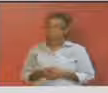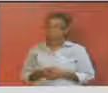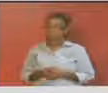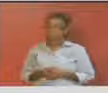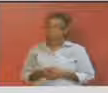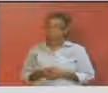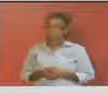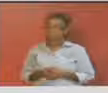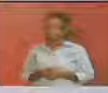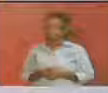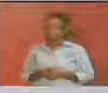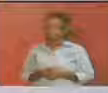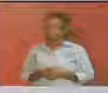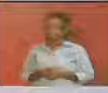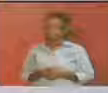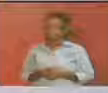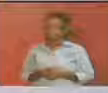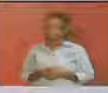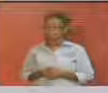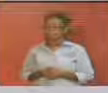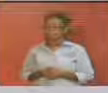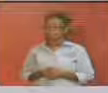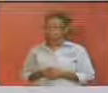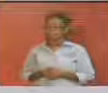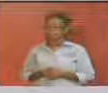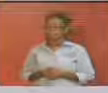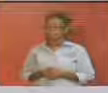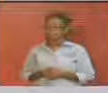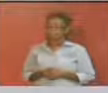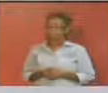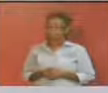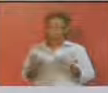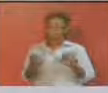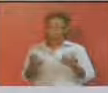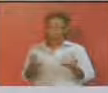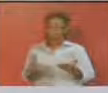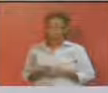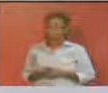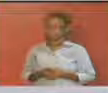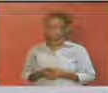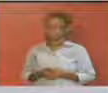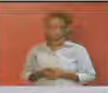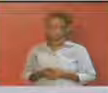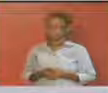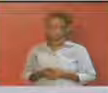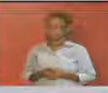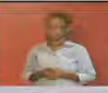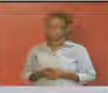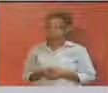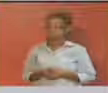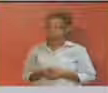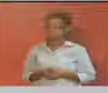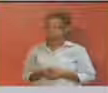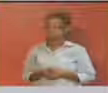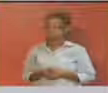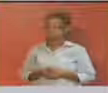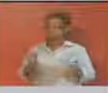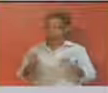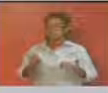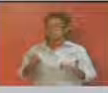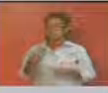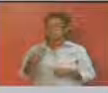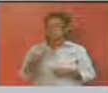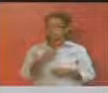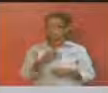question. Yeah, so in terms of the impact of what Professor Carrington has said to us, and we discussed this before on the